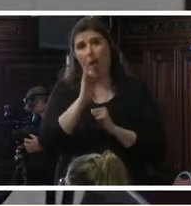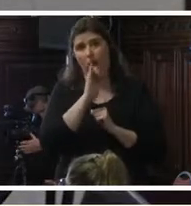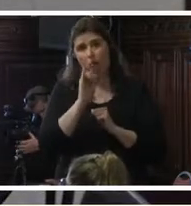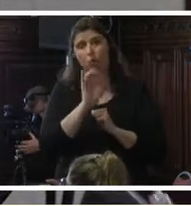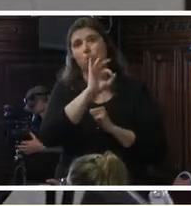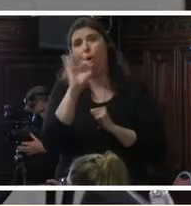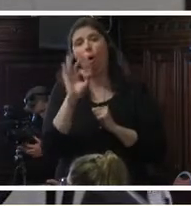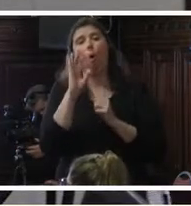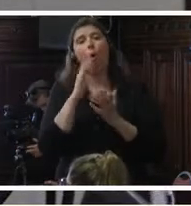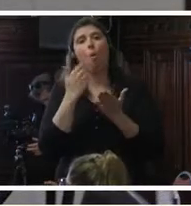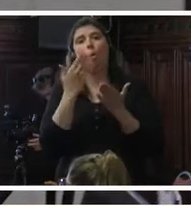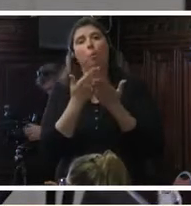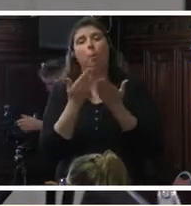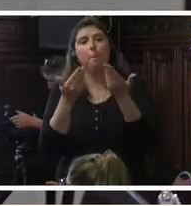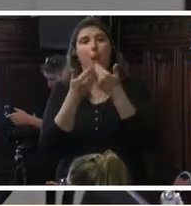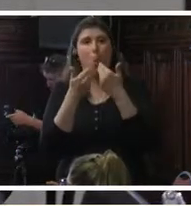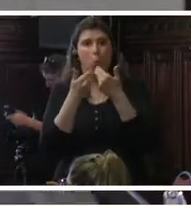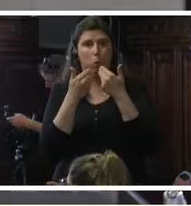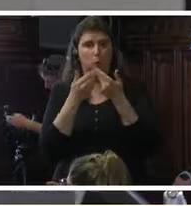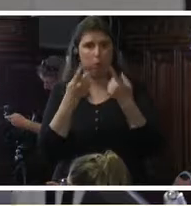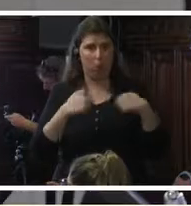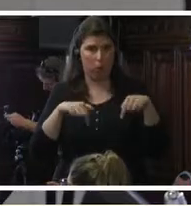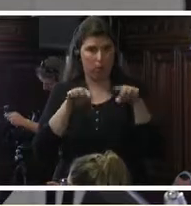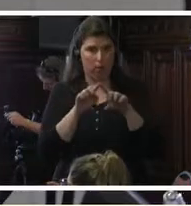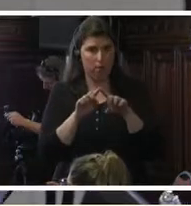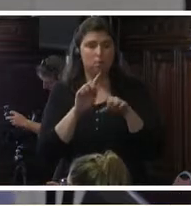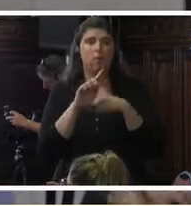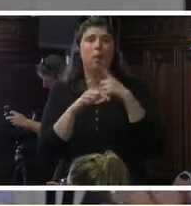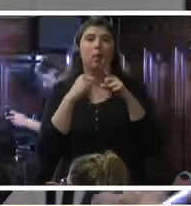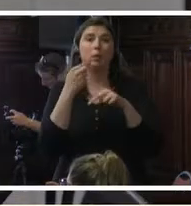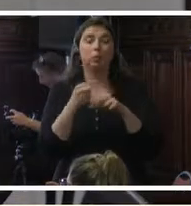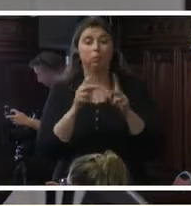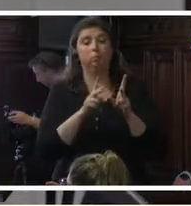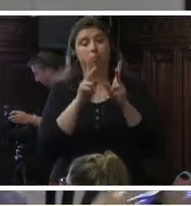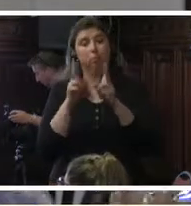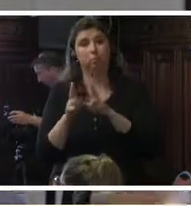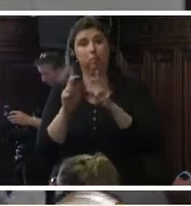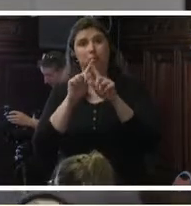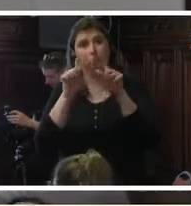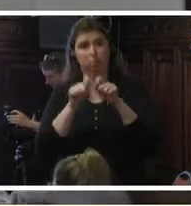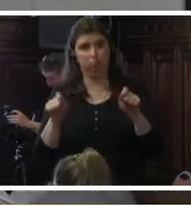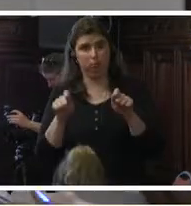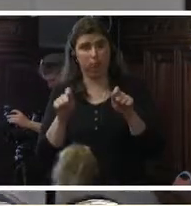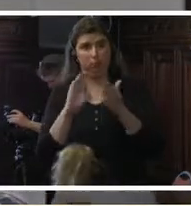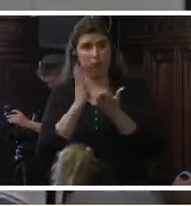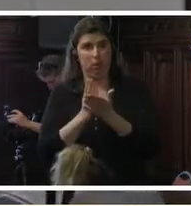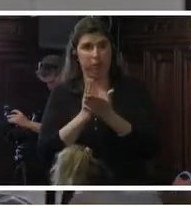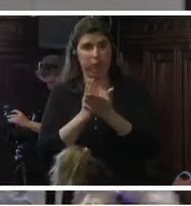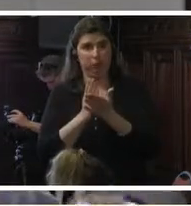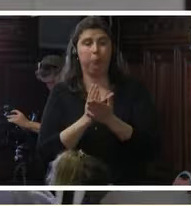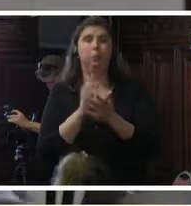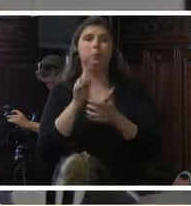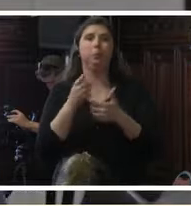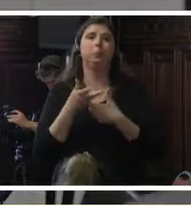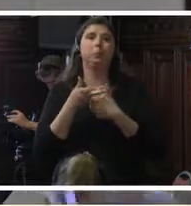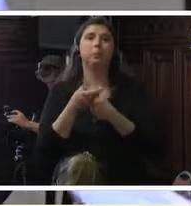put questions to you, and then you will have a period to close. We will try to assist you to